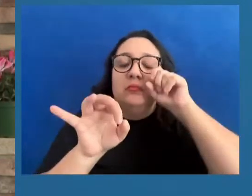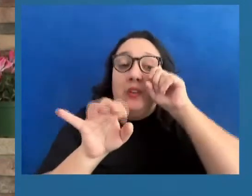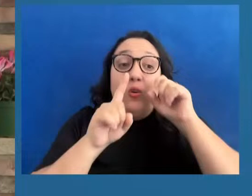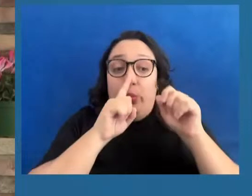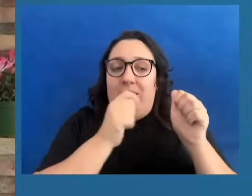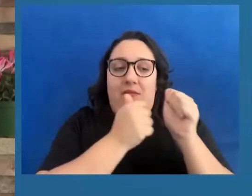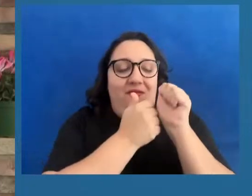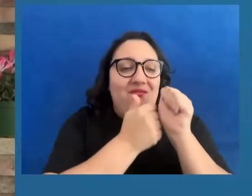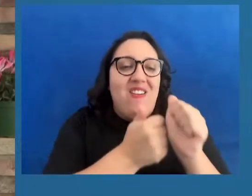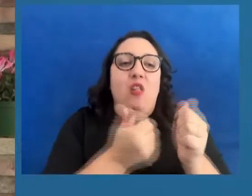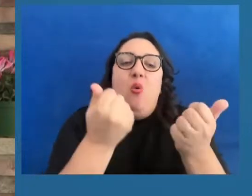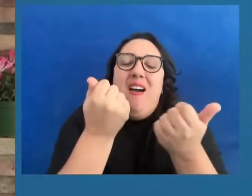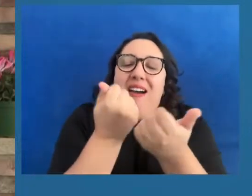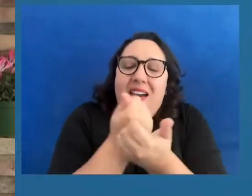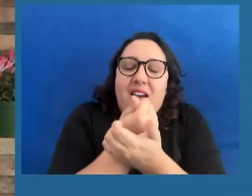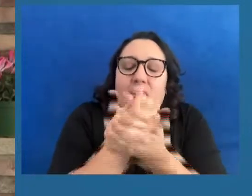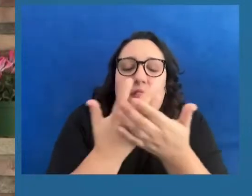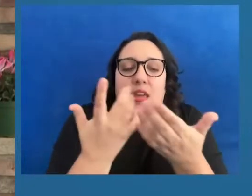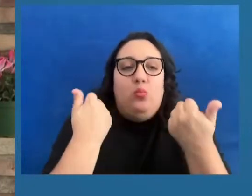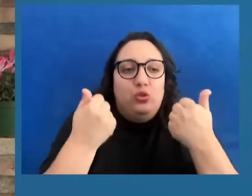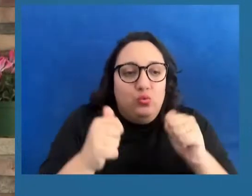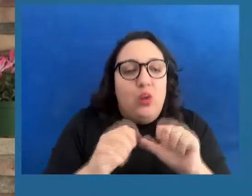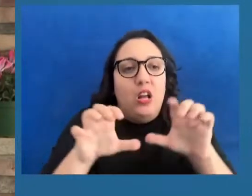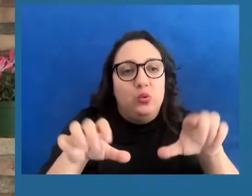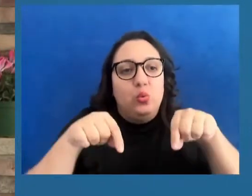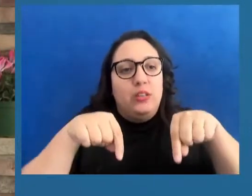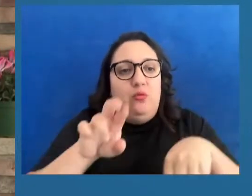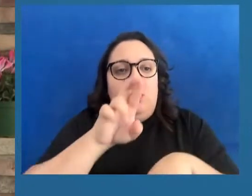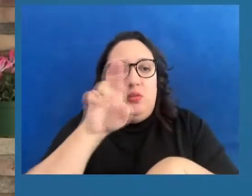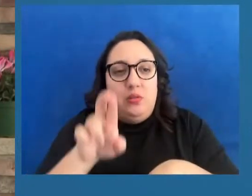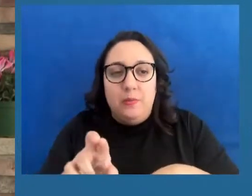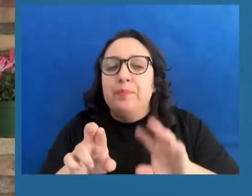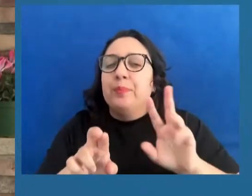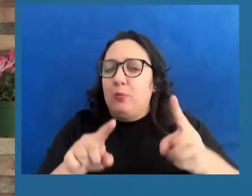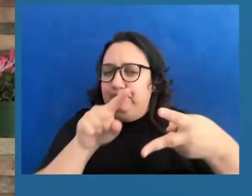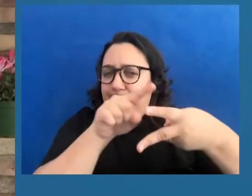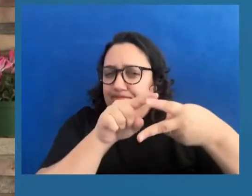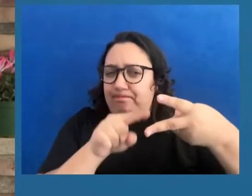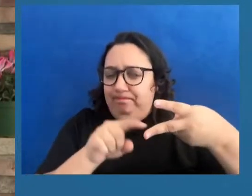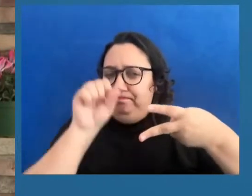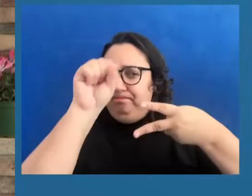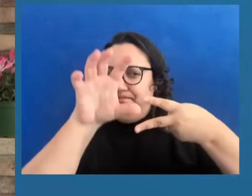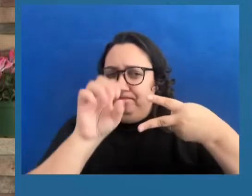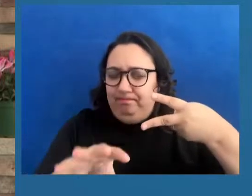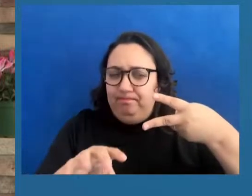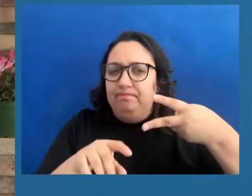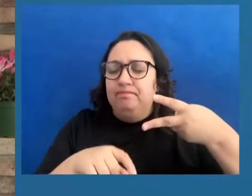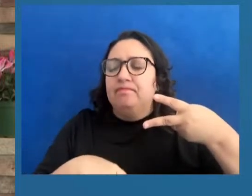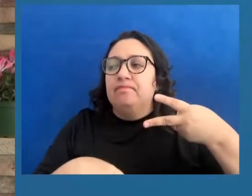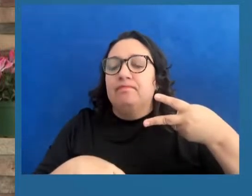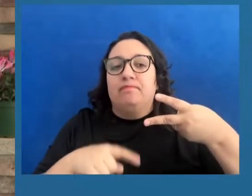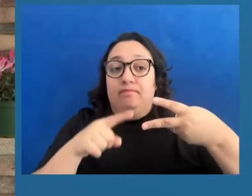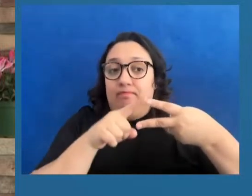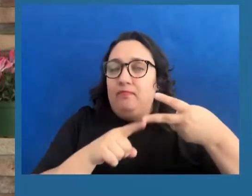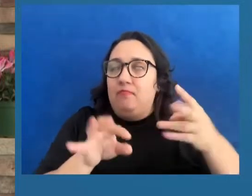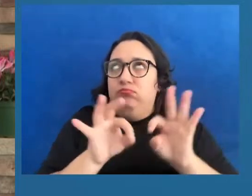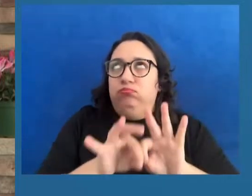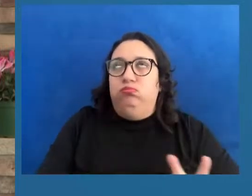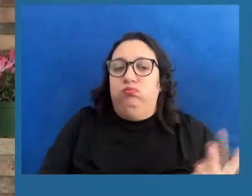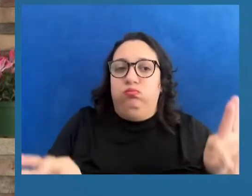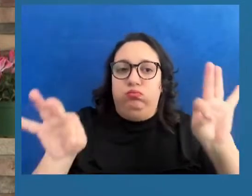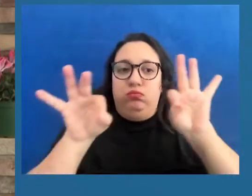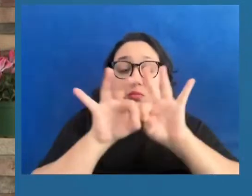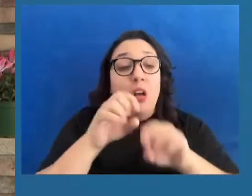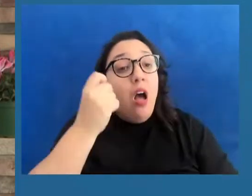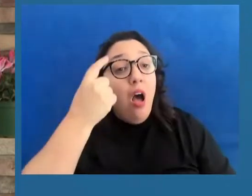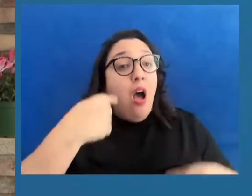have been trying to do in Rochester. I just want to point out 2 elements that are completely important. I love video games.